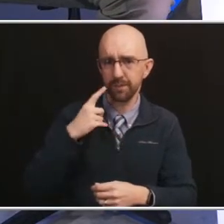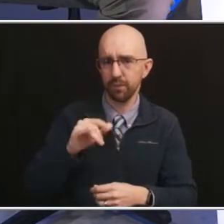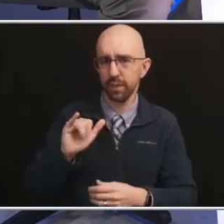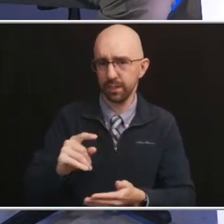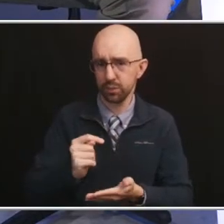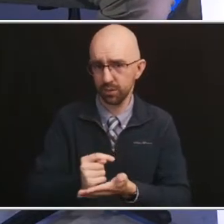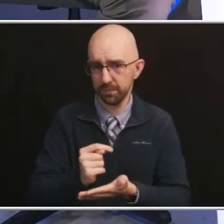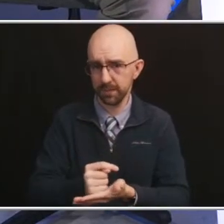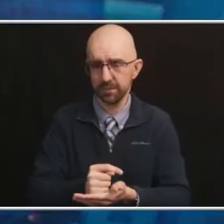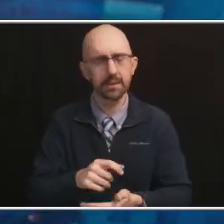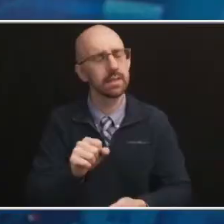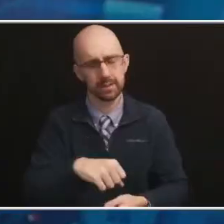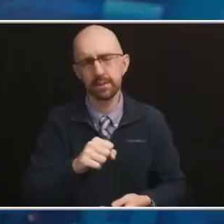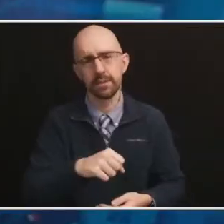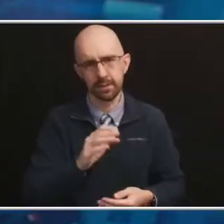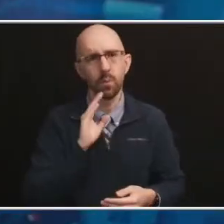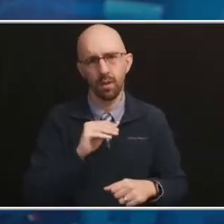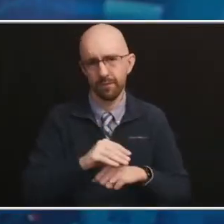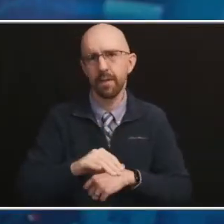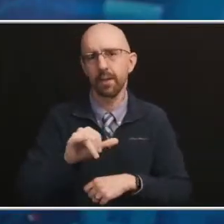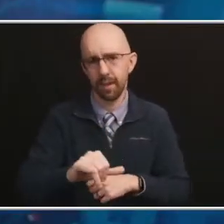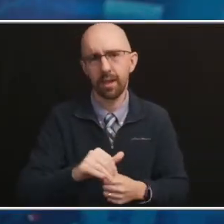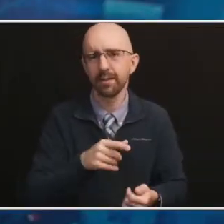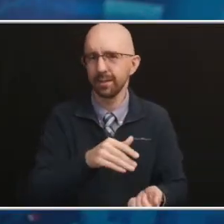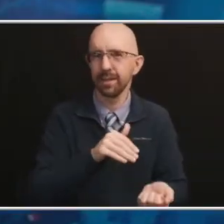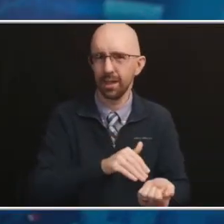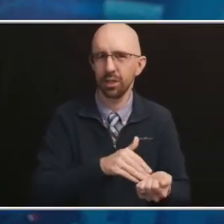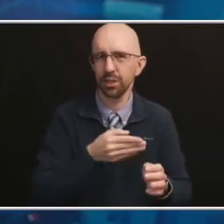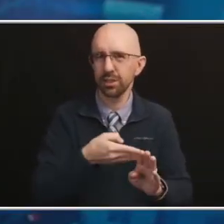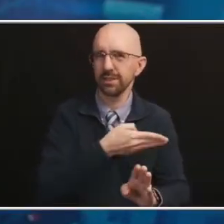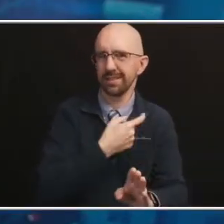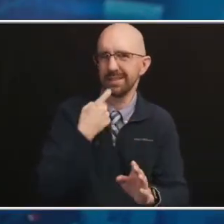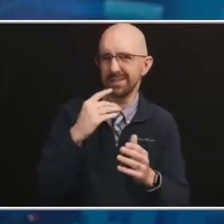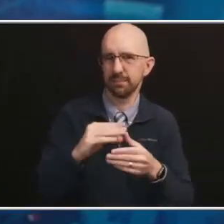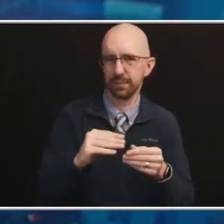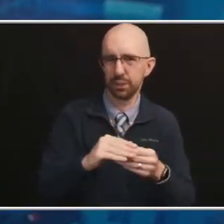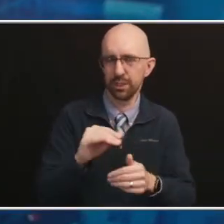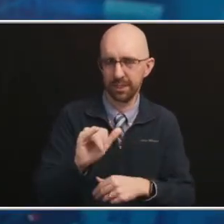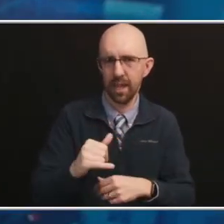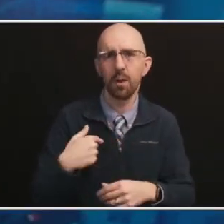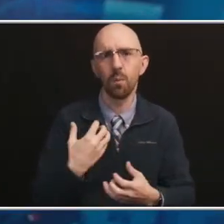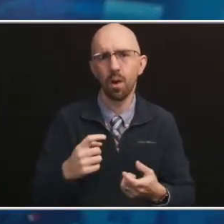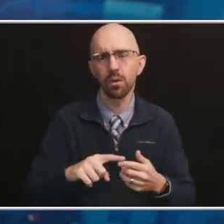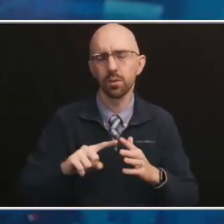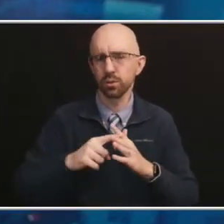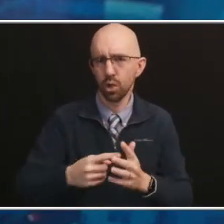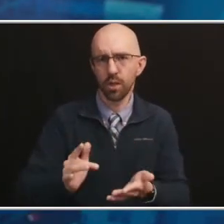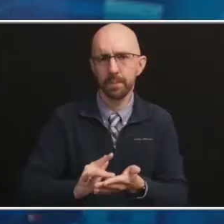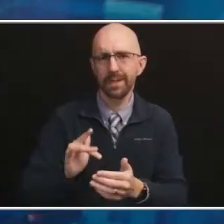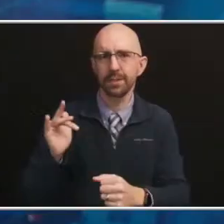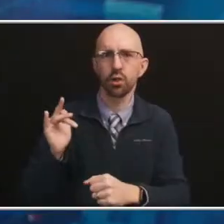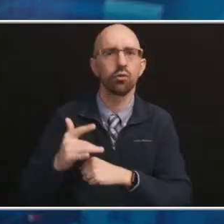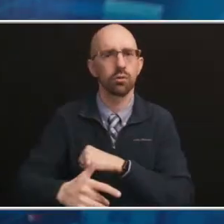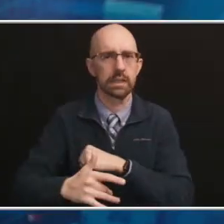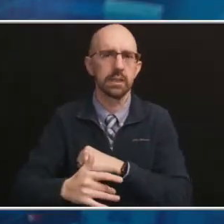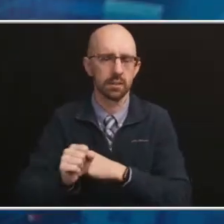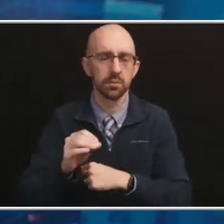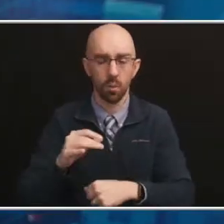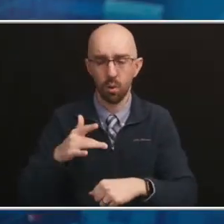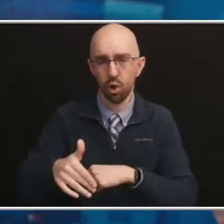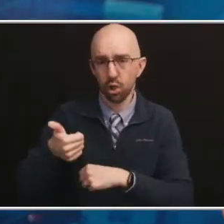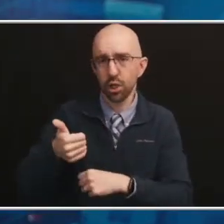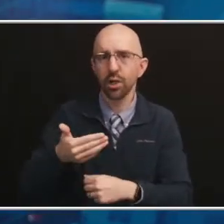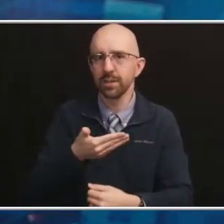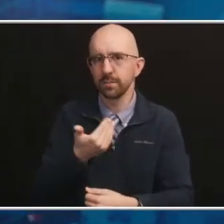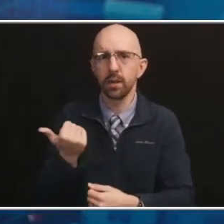Yeah, it does. And Dr. Townley touched on this a little bit. We want to start these drugs early. So the earlier the better. And at